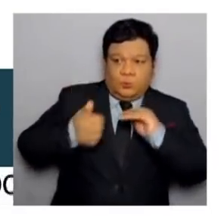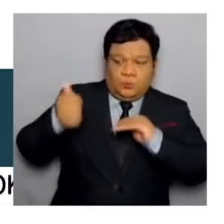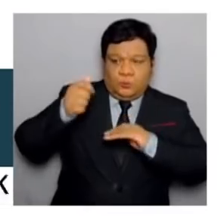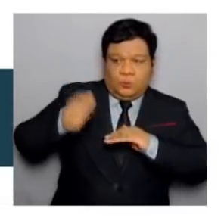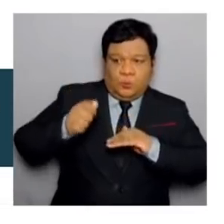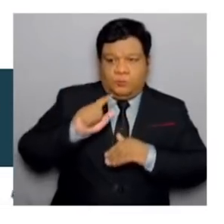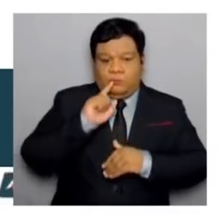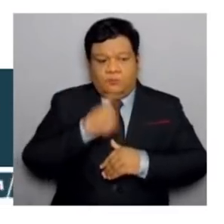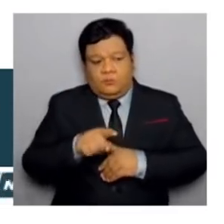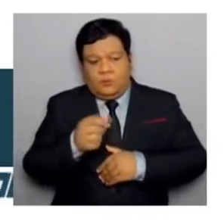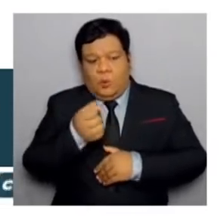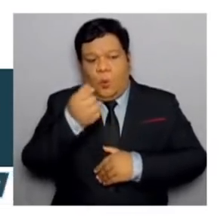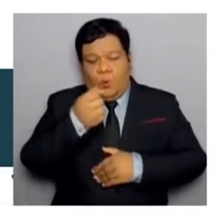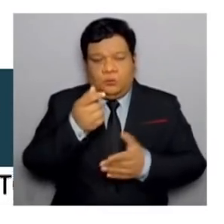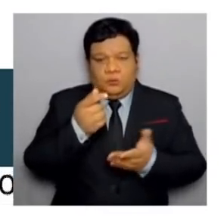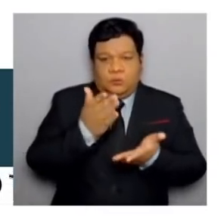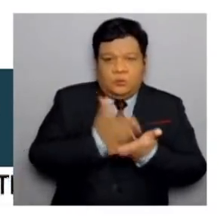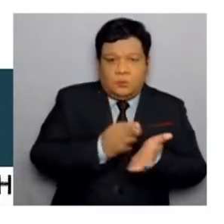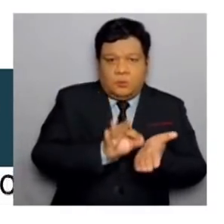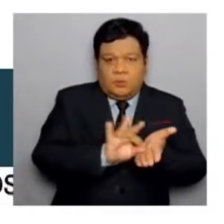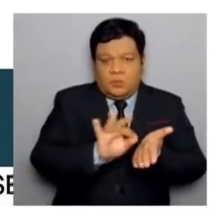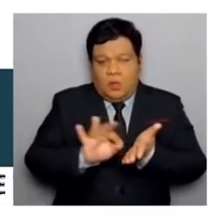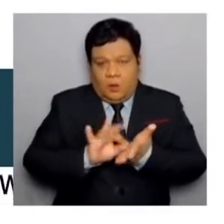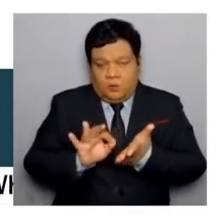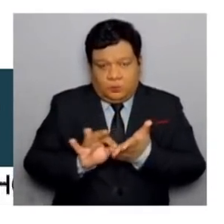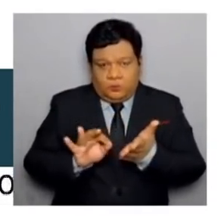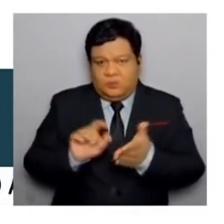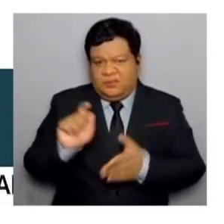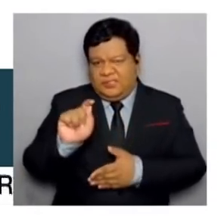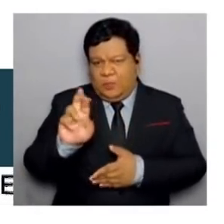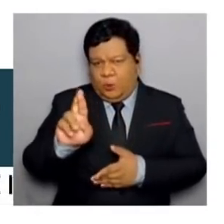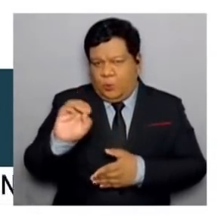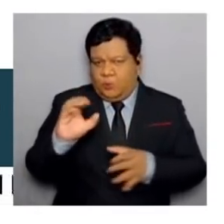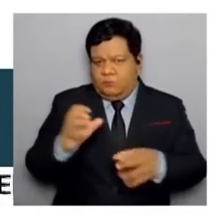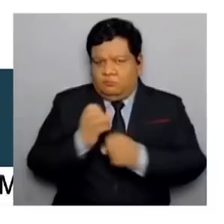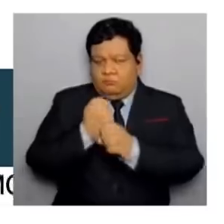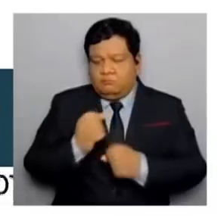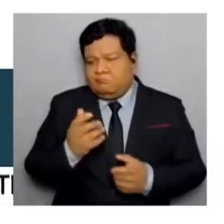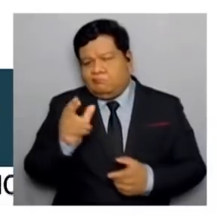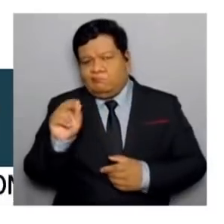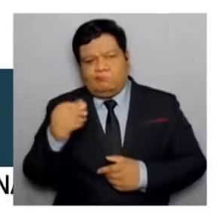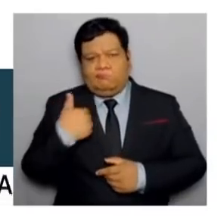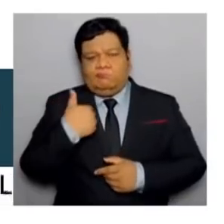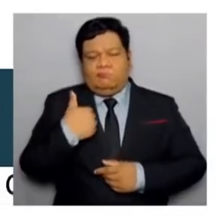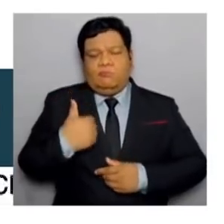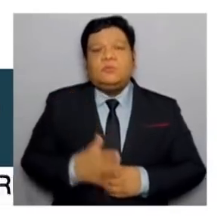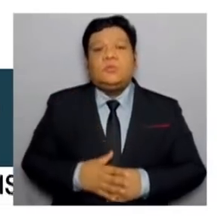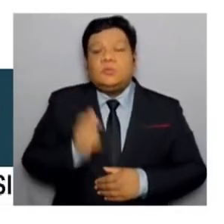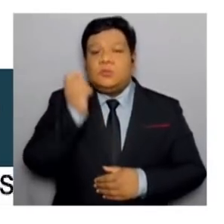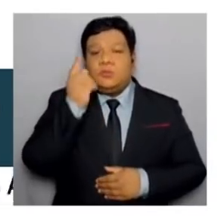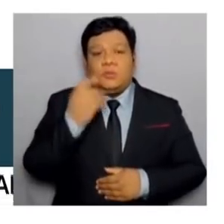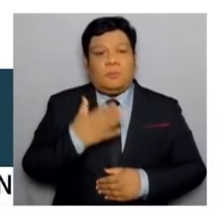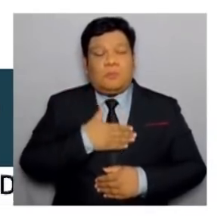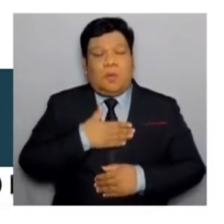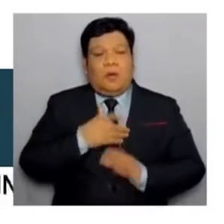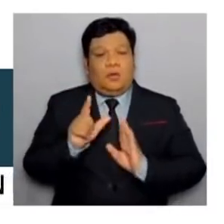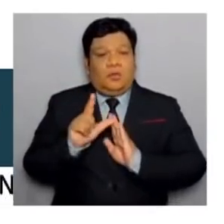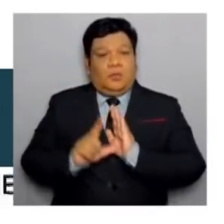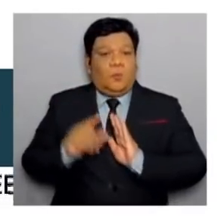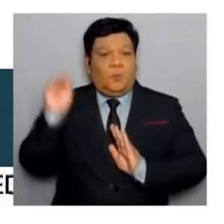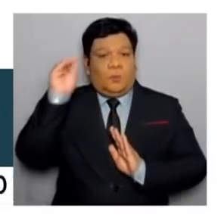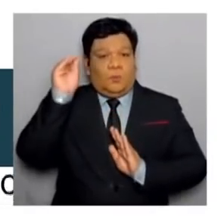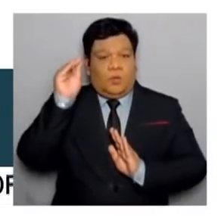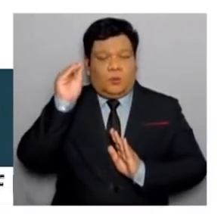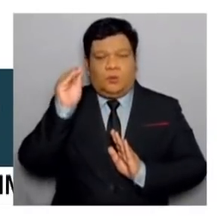a temporary restraining order to actually stop the counting of votes. Actually po, in fact, my legal opinion on this is that hindi po